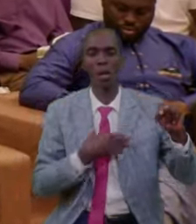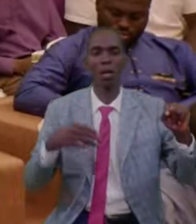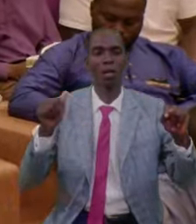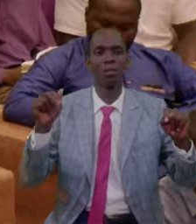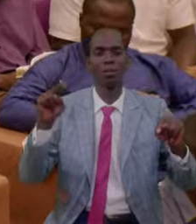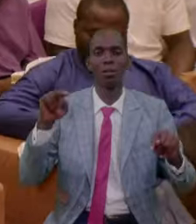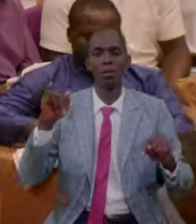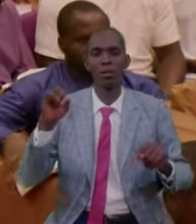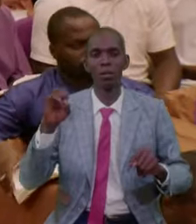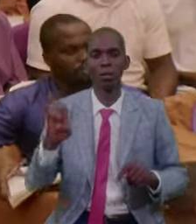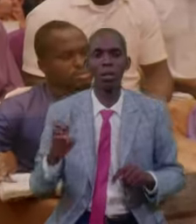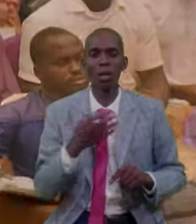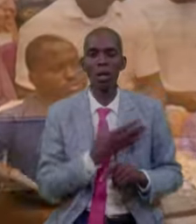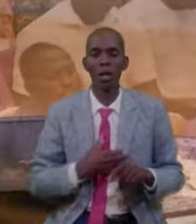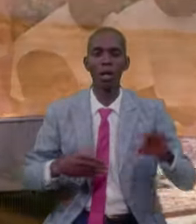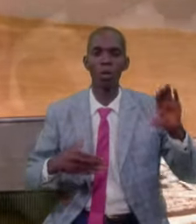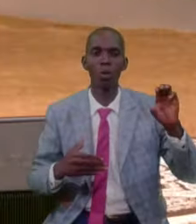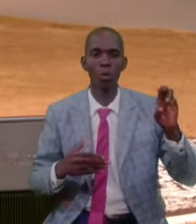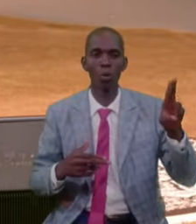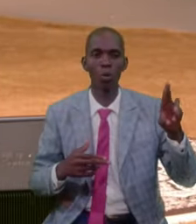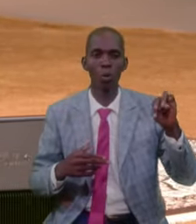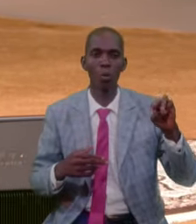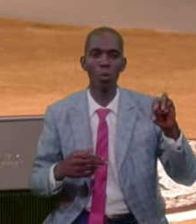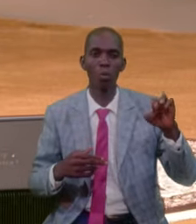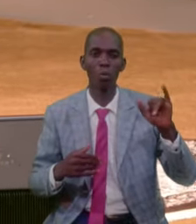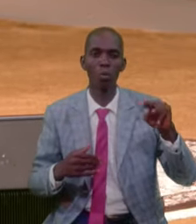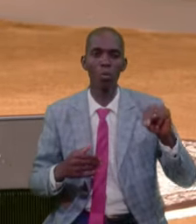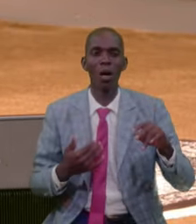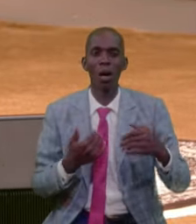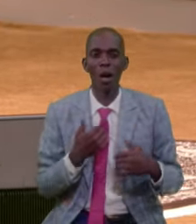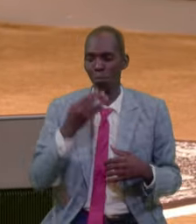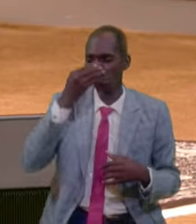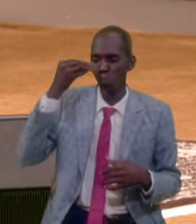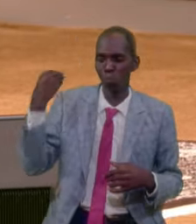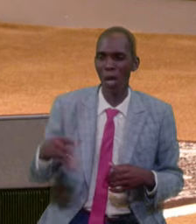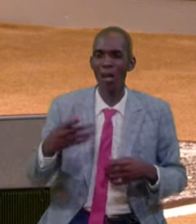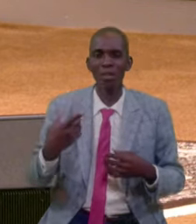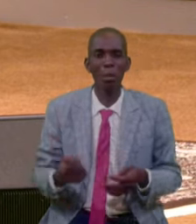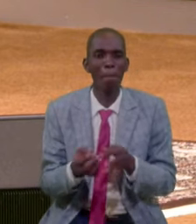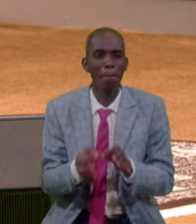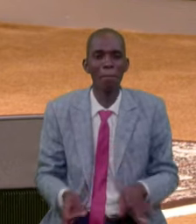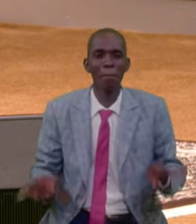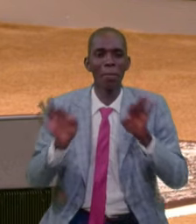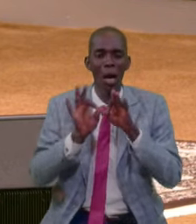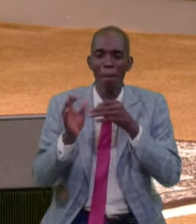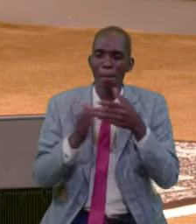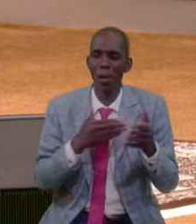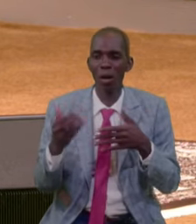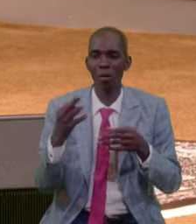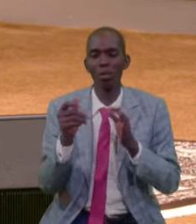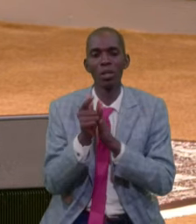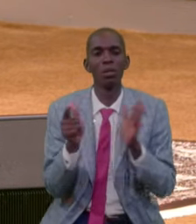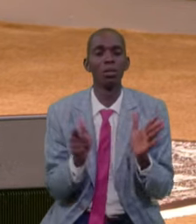have omitted the weightier matters of the law. The weightier matters of the law,